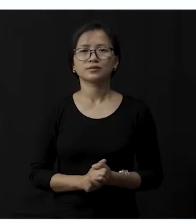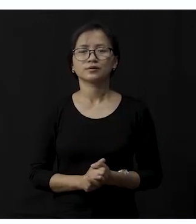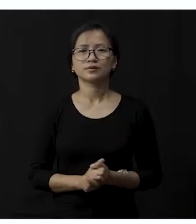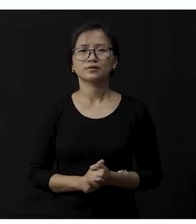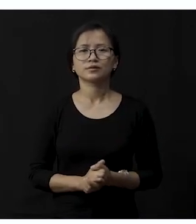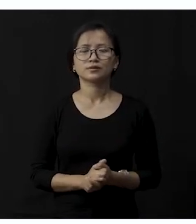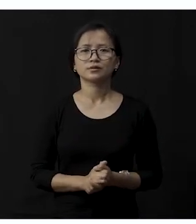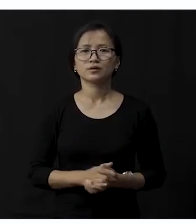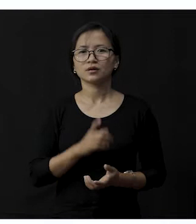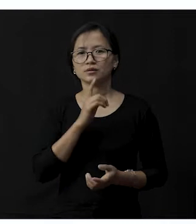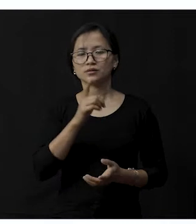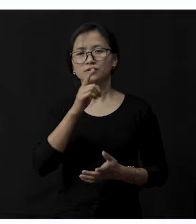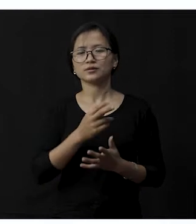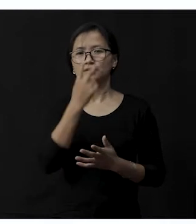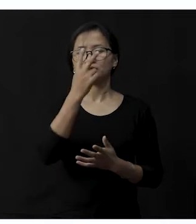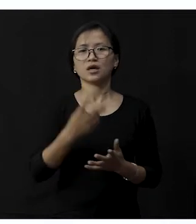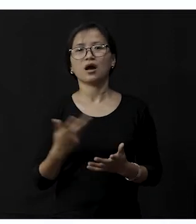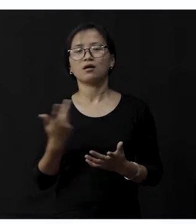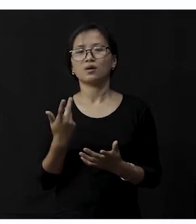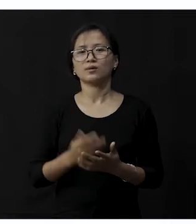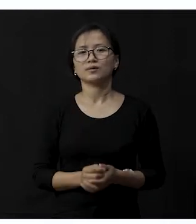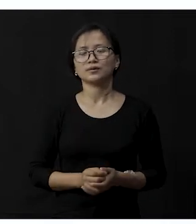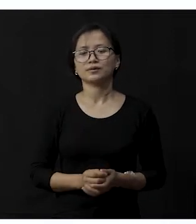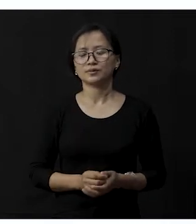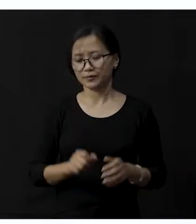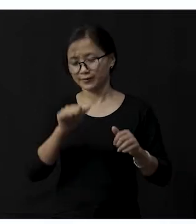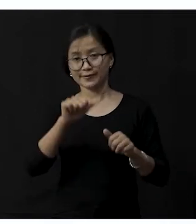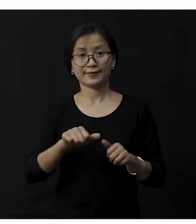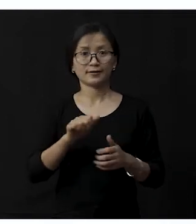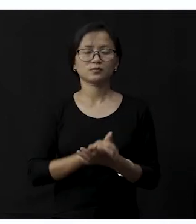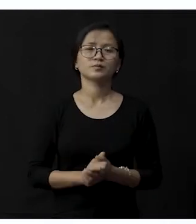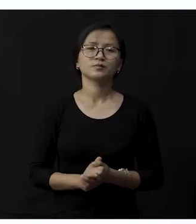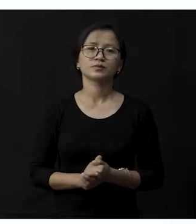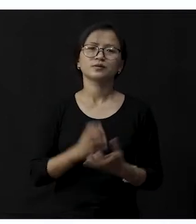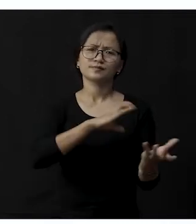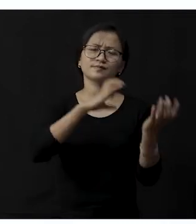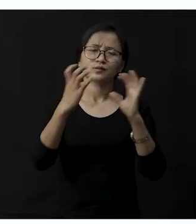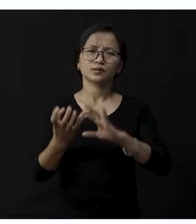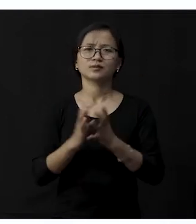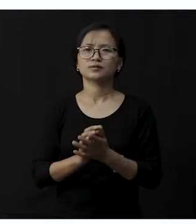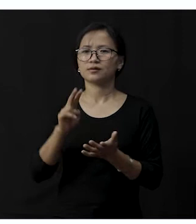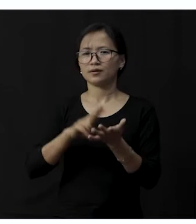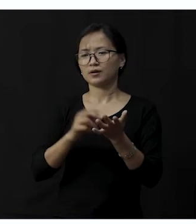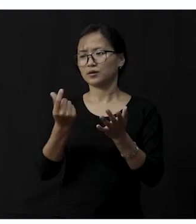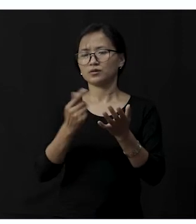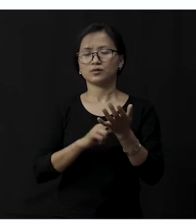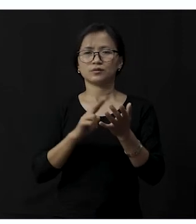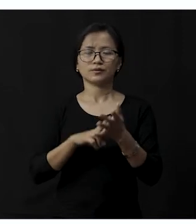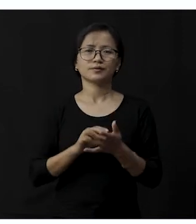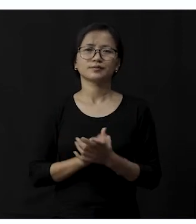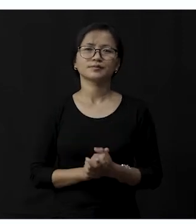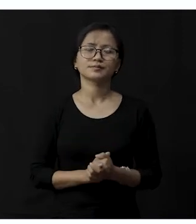actually see that how we can change the noun. So if I say